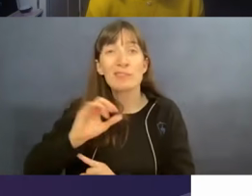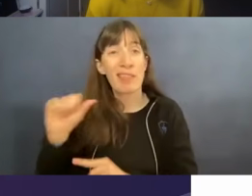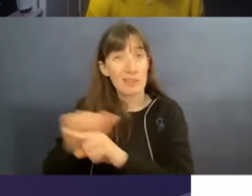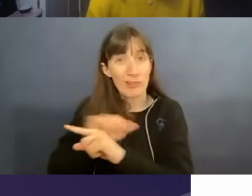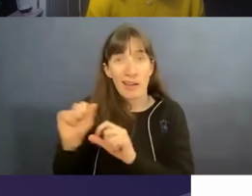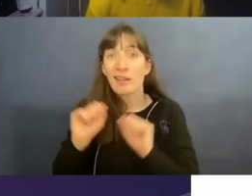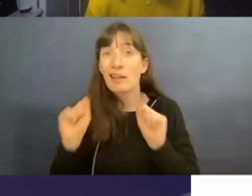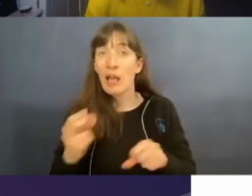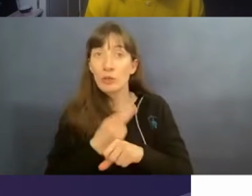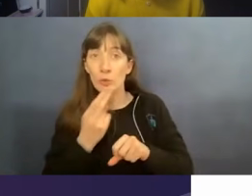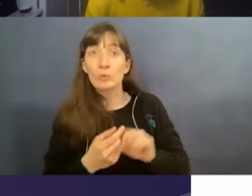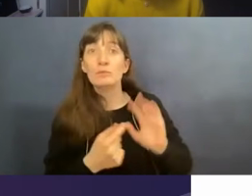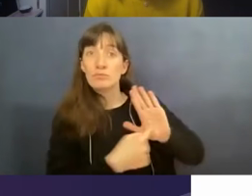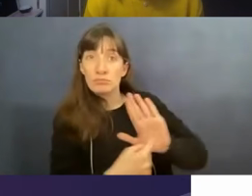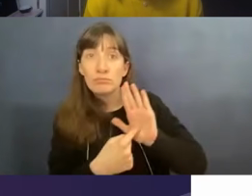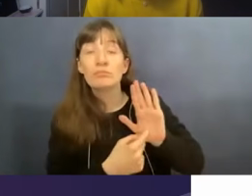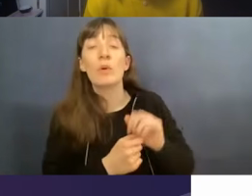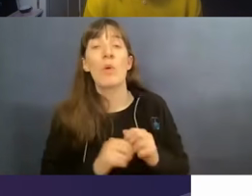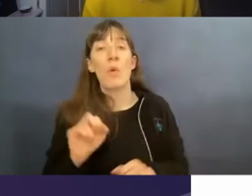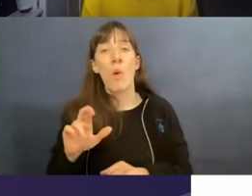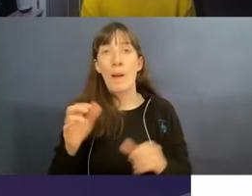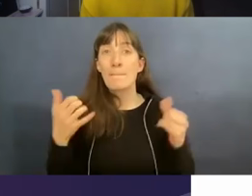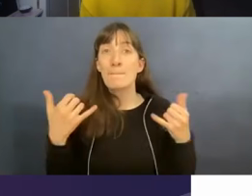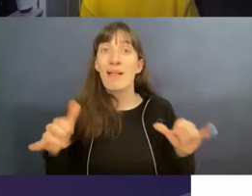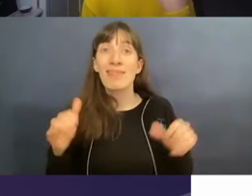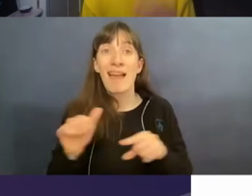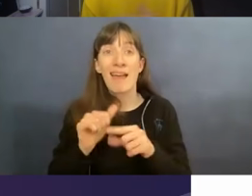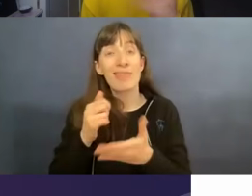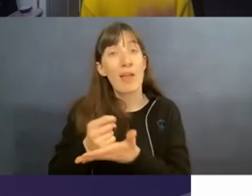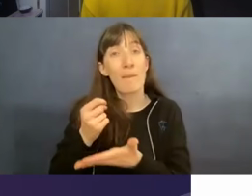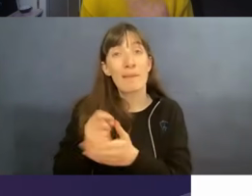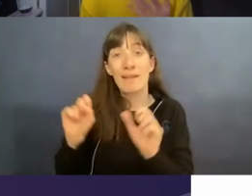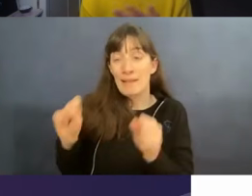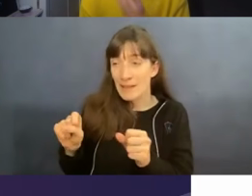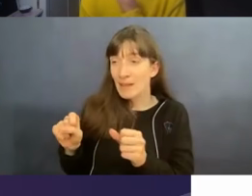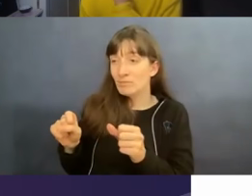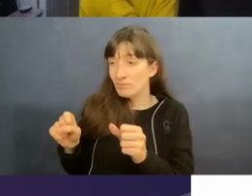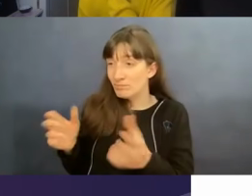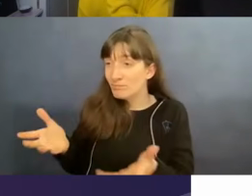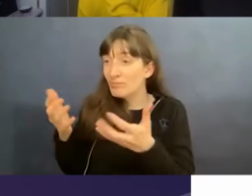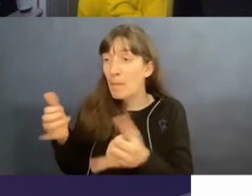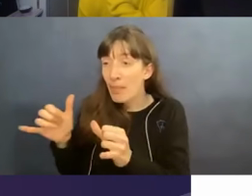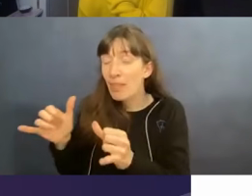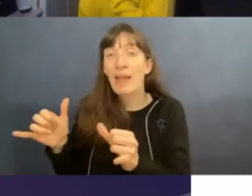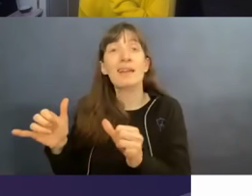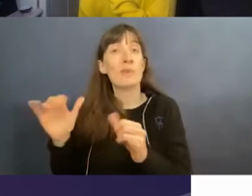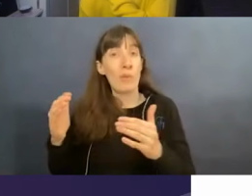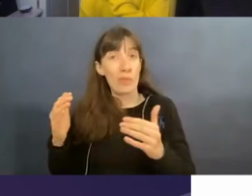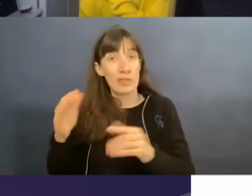and even like play therapy too, that can help children kind of get into their bodies and kind of tap into their